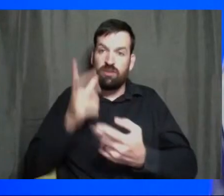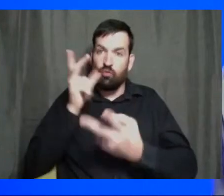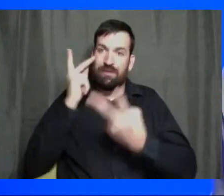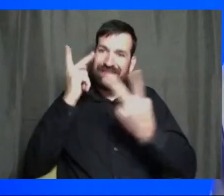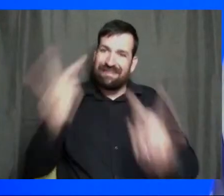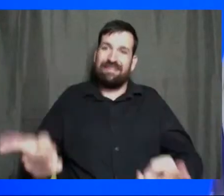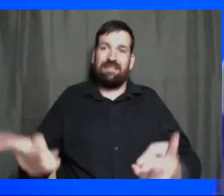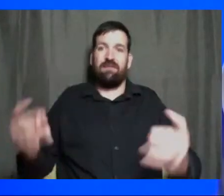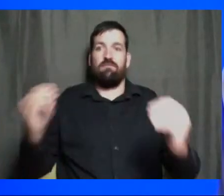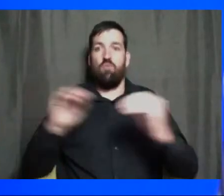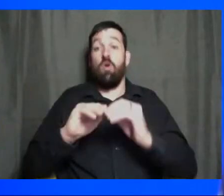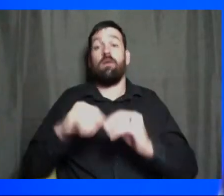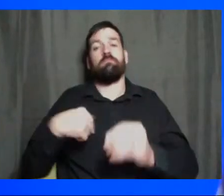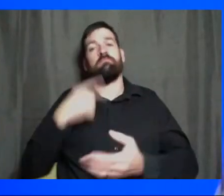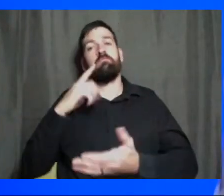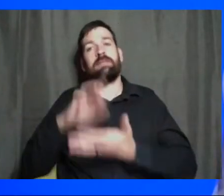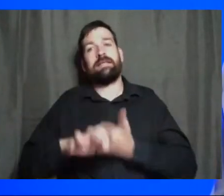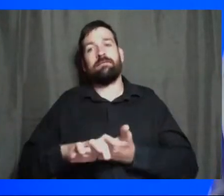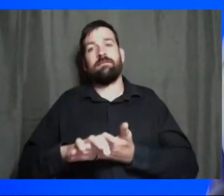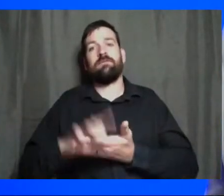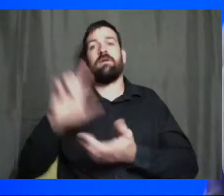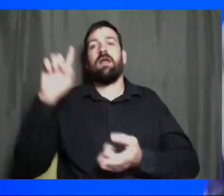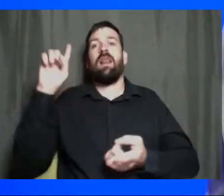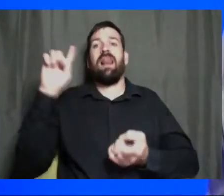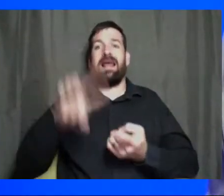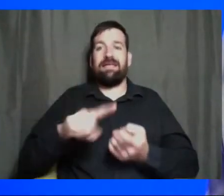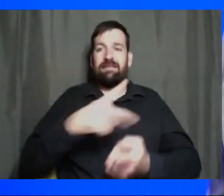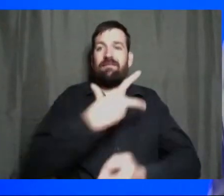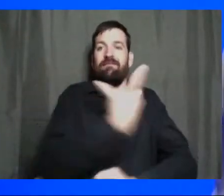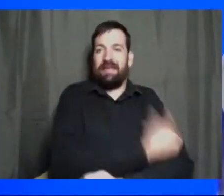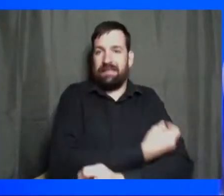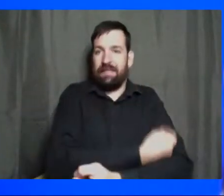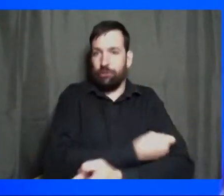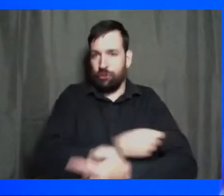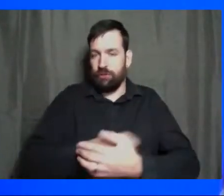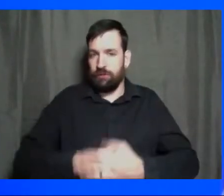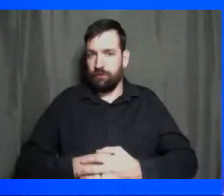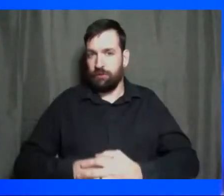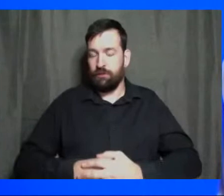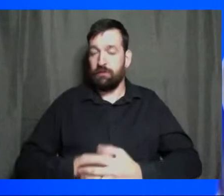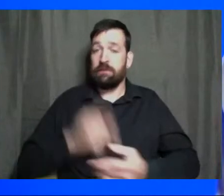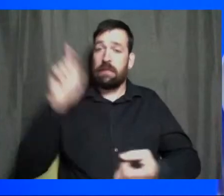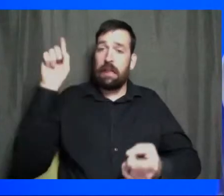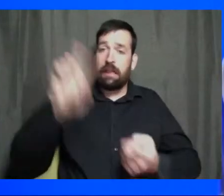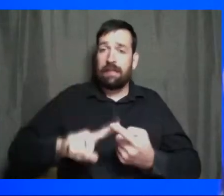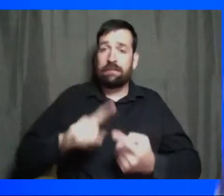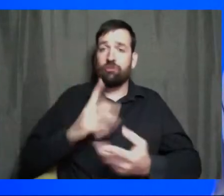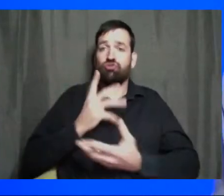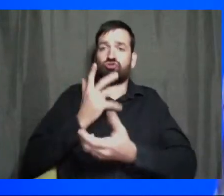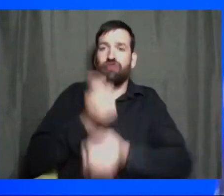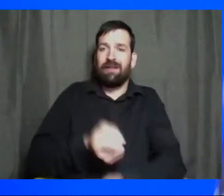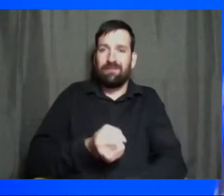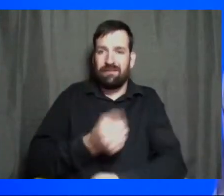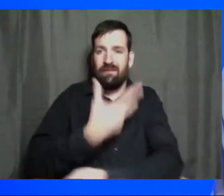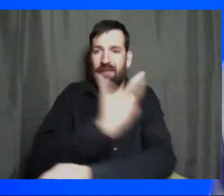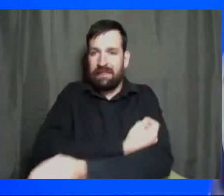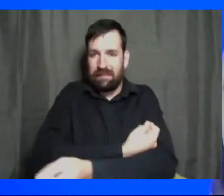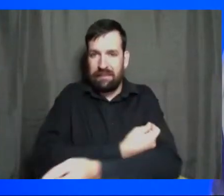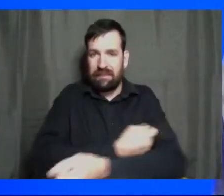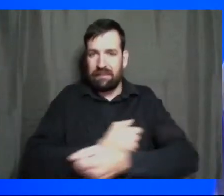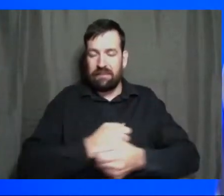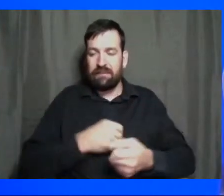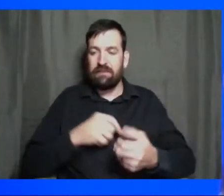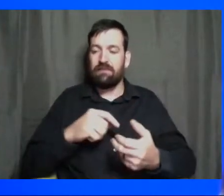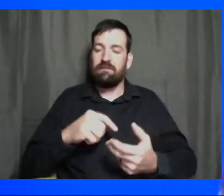I think, less vaccination rates and less trust in the vaccine and the mitigation